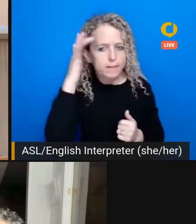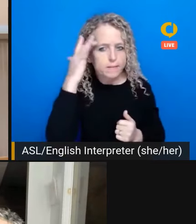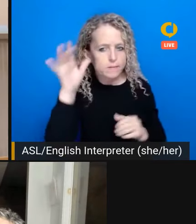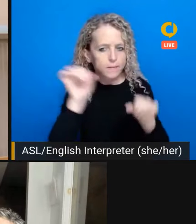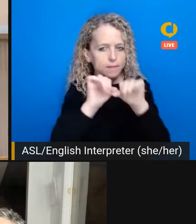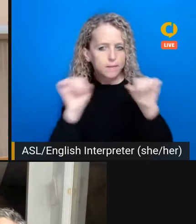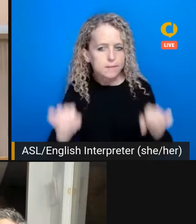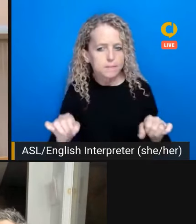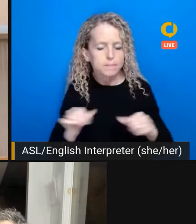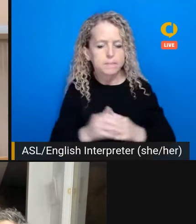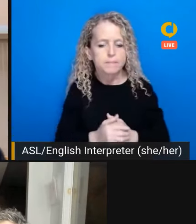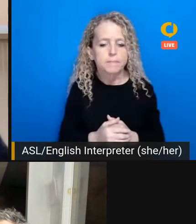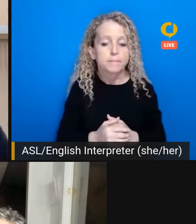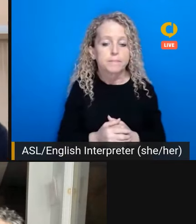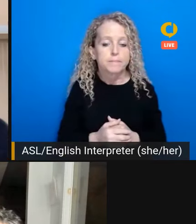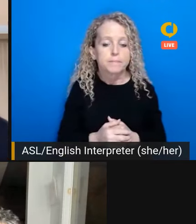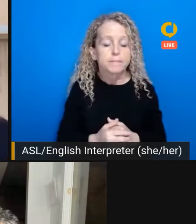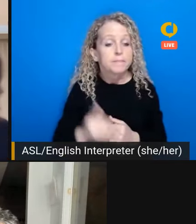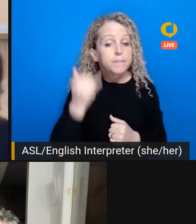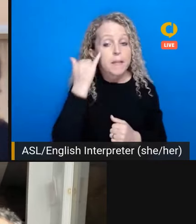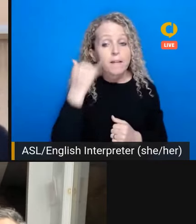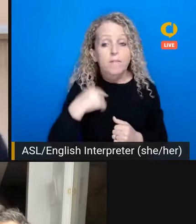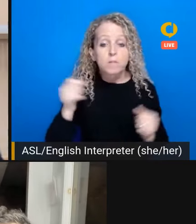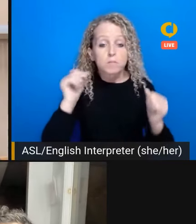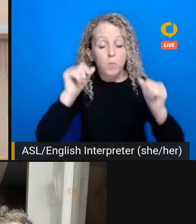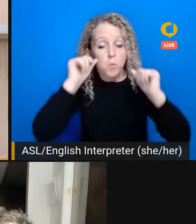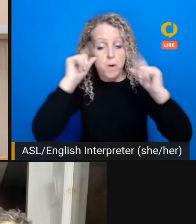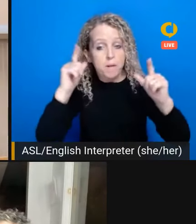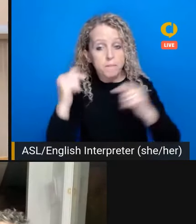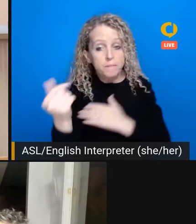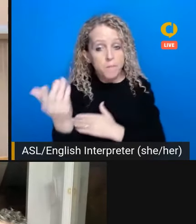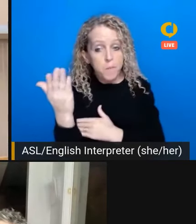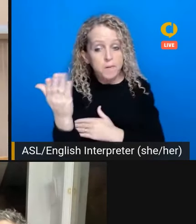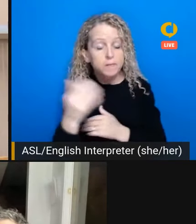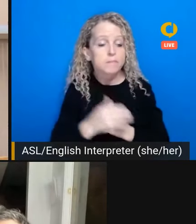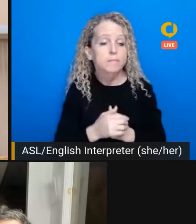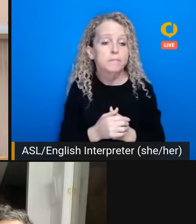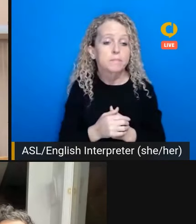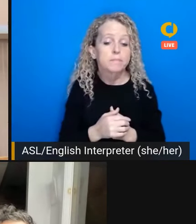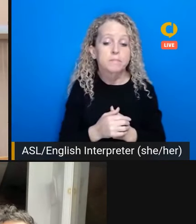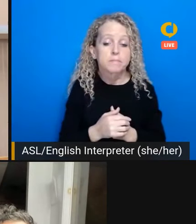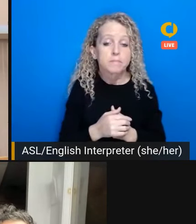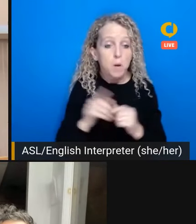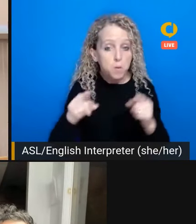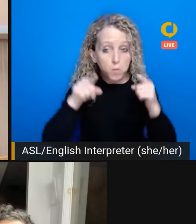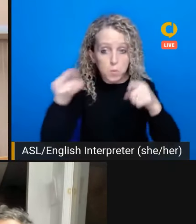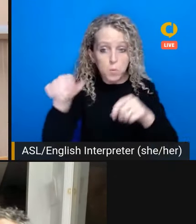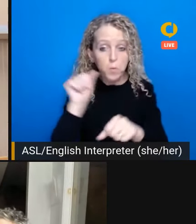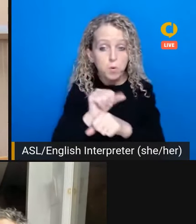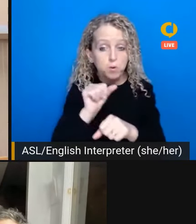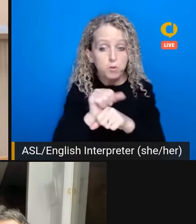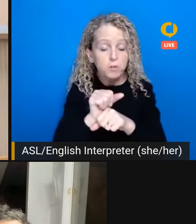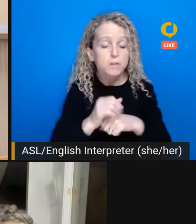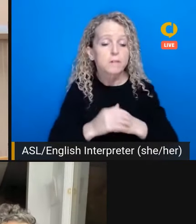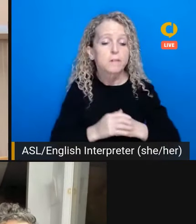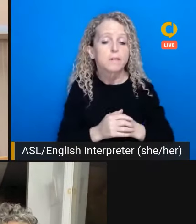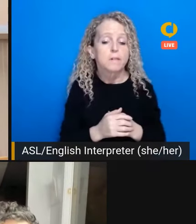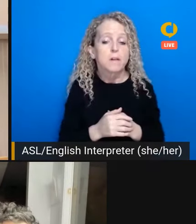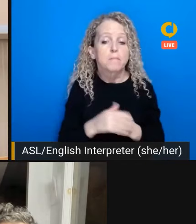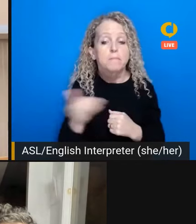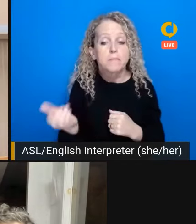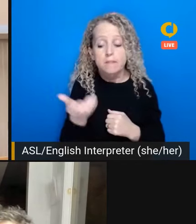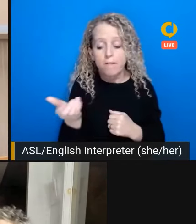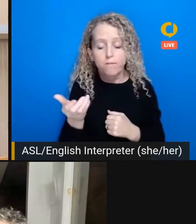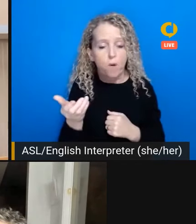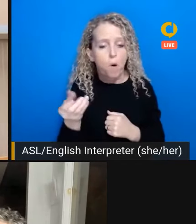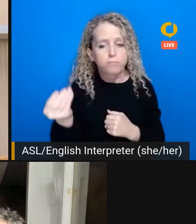I wake up in the morning and I'm going to work, you know, my phone might recommend, you know, here's a route to get to